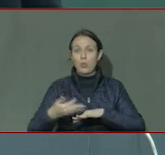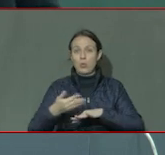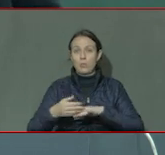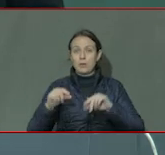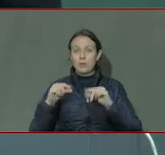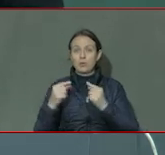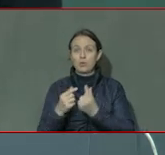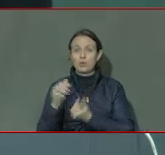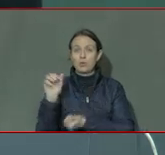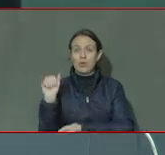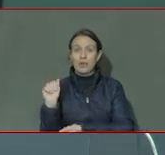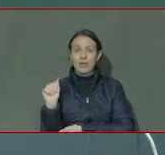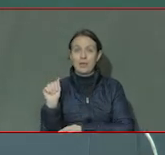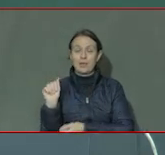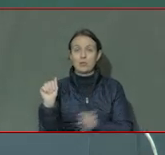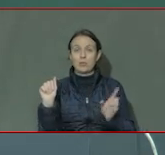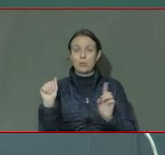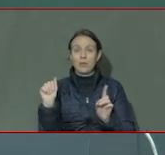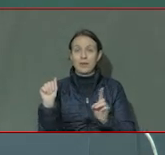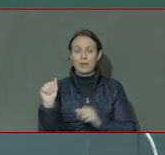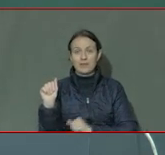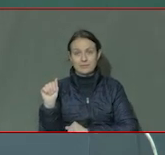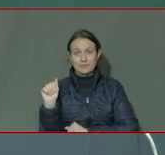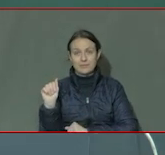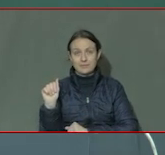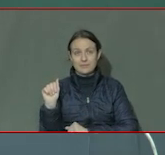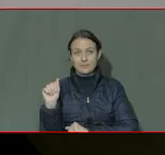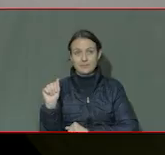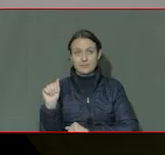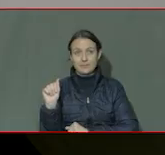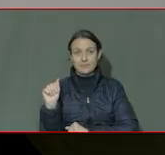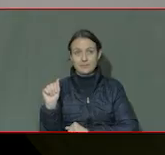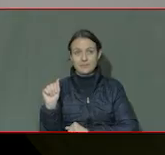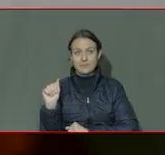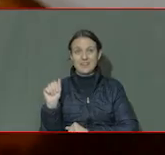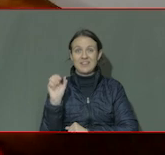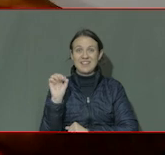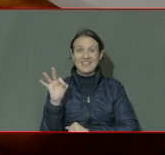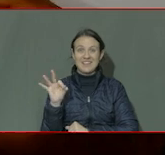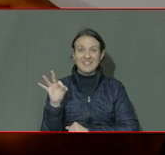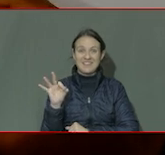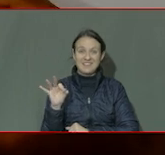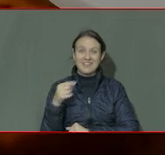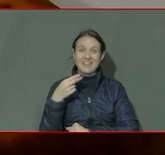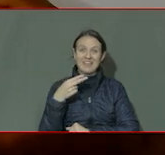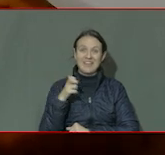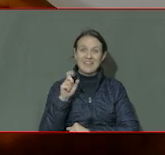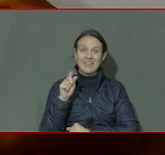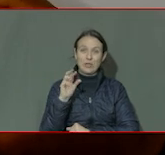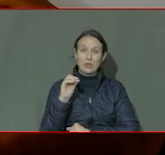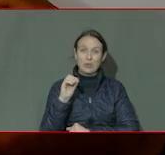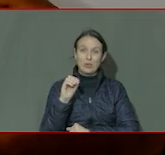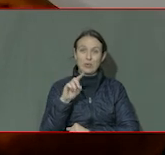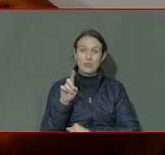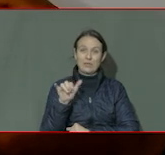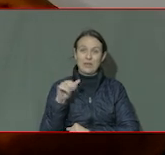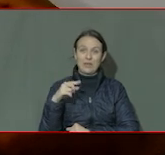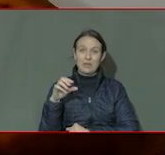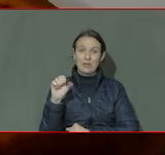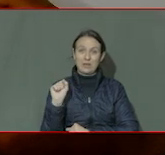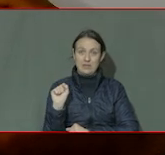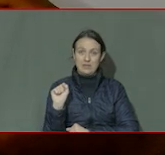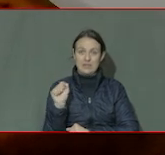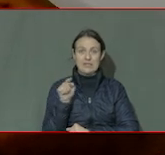A, it's if we have heterozygous. If we have heterozygous, the type of dominance is what